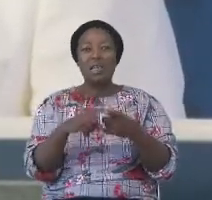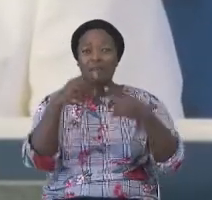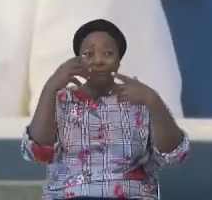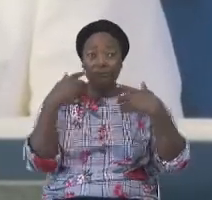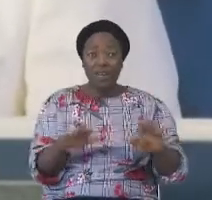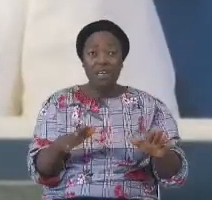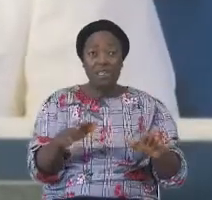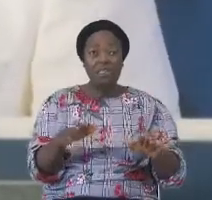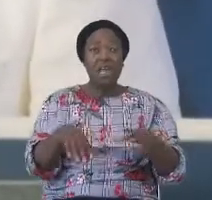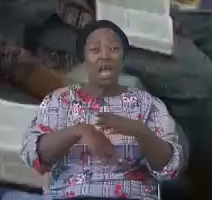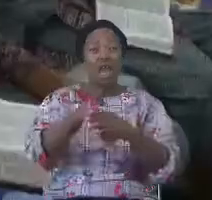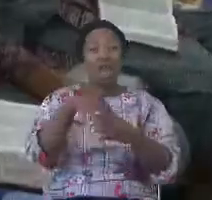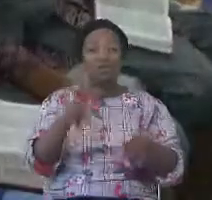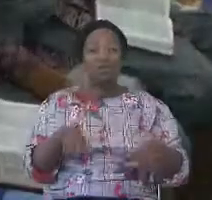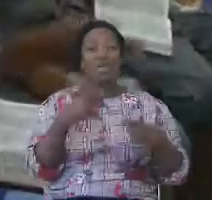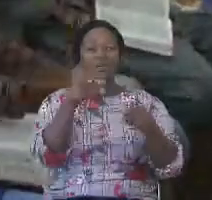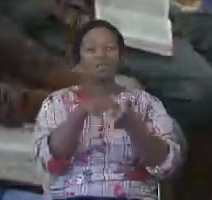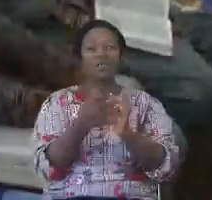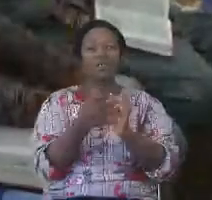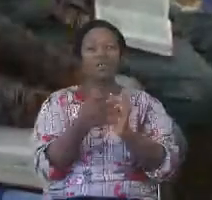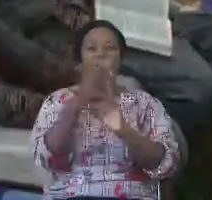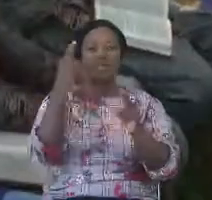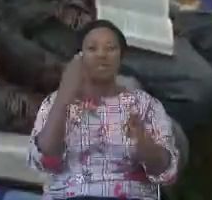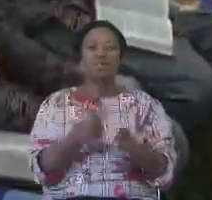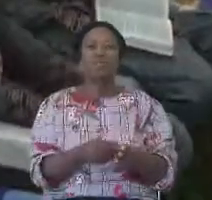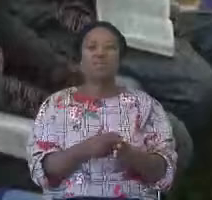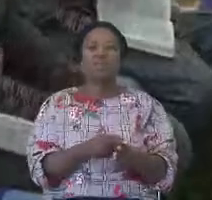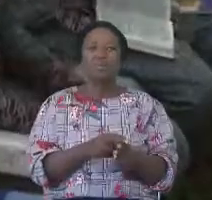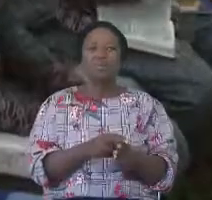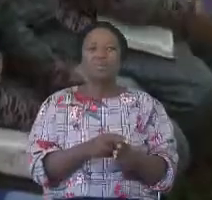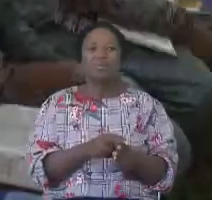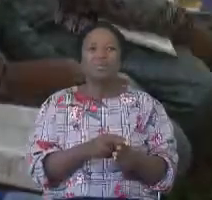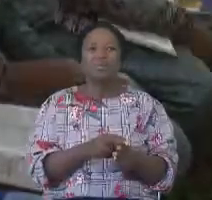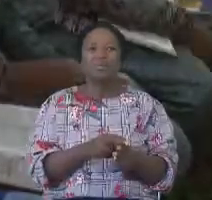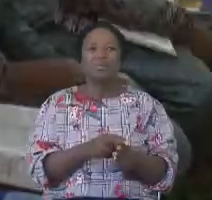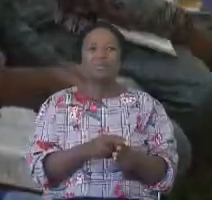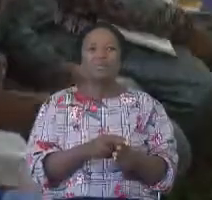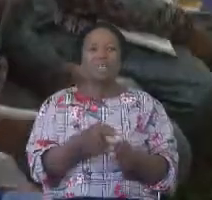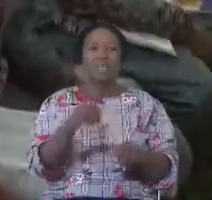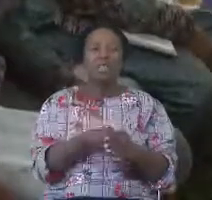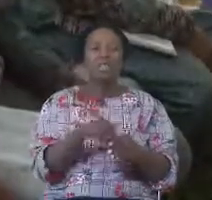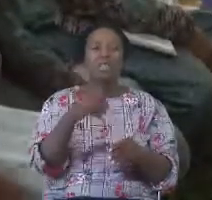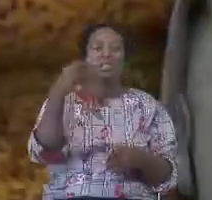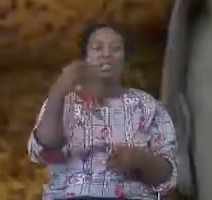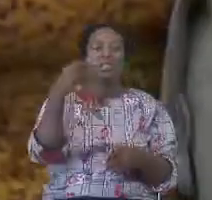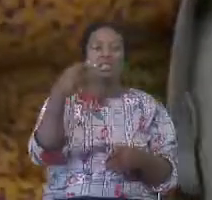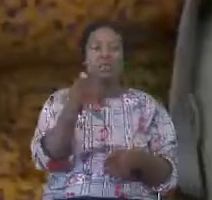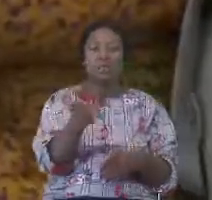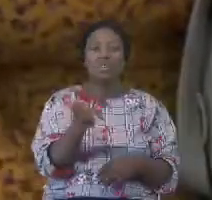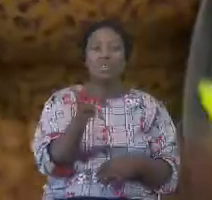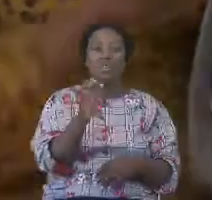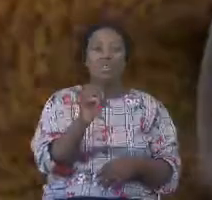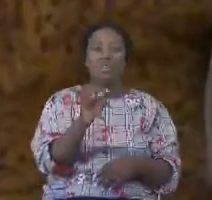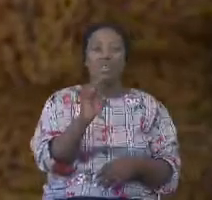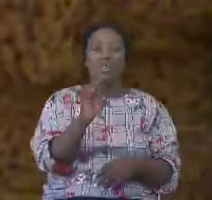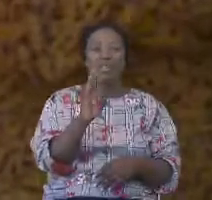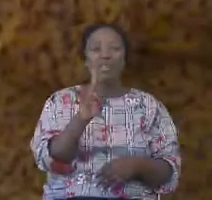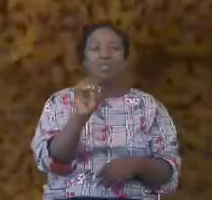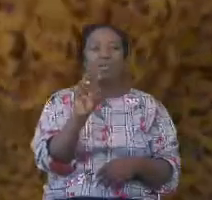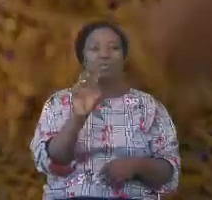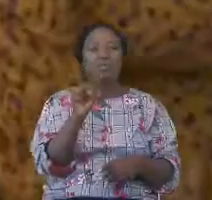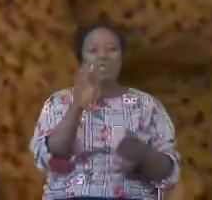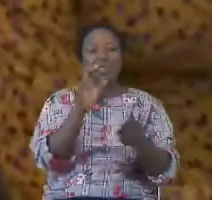search finalized and finished out of your life in jesus name